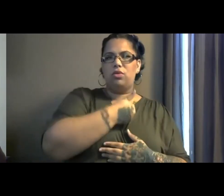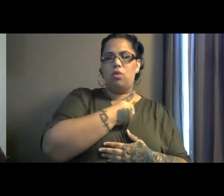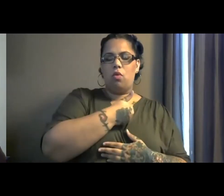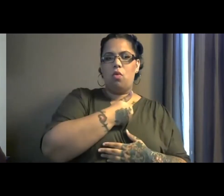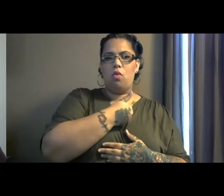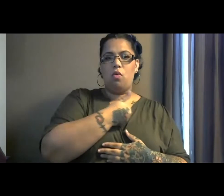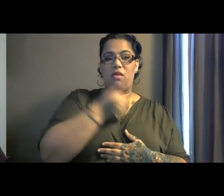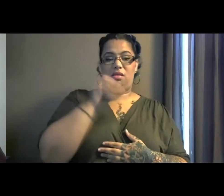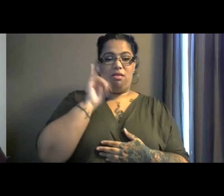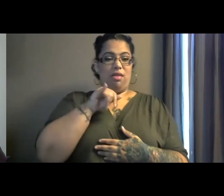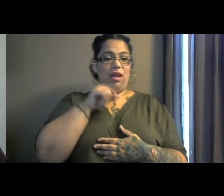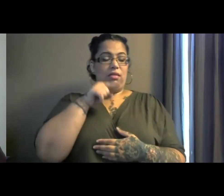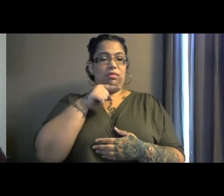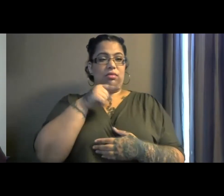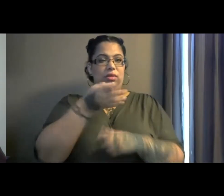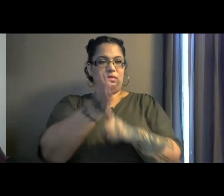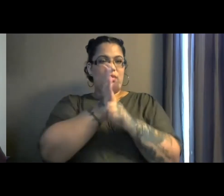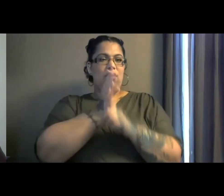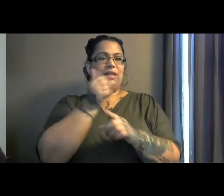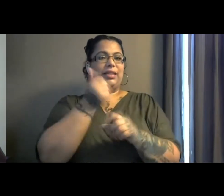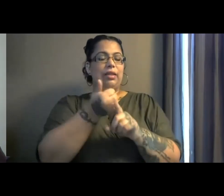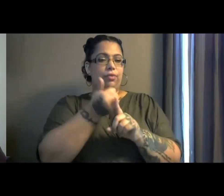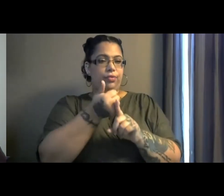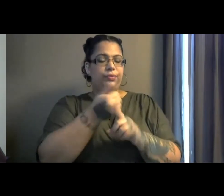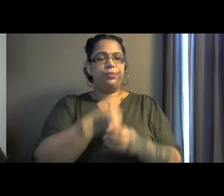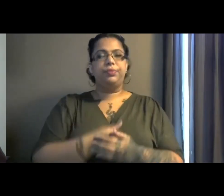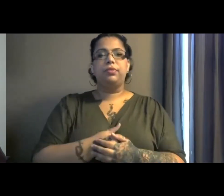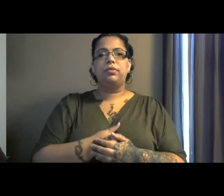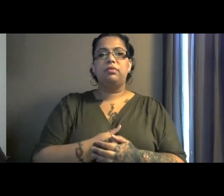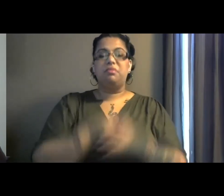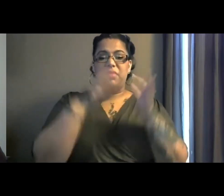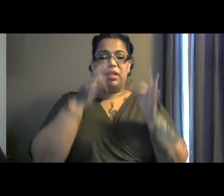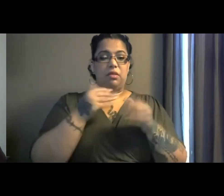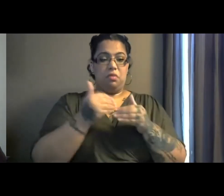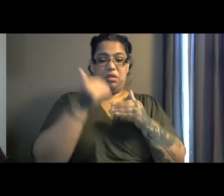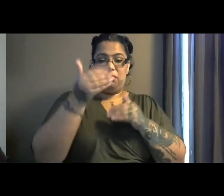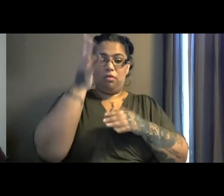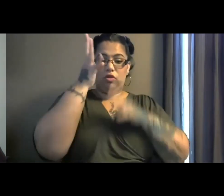choosing what next to create. And what is God's desire?